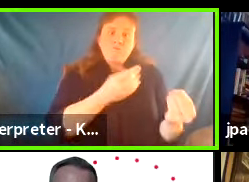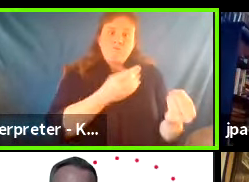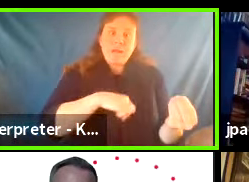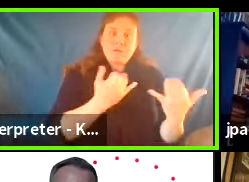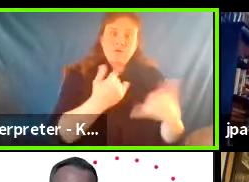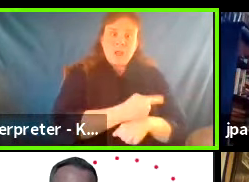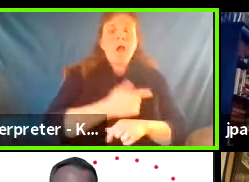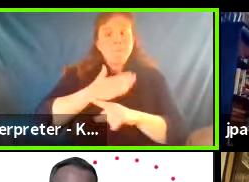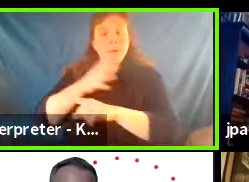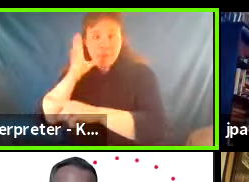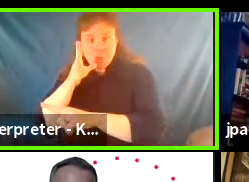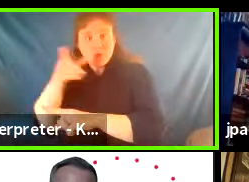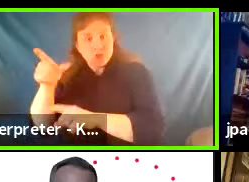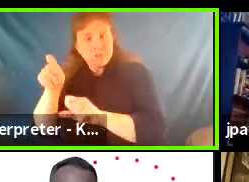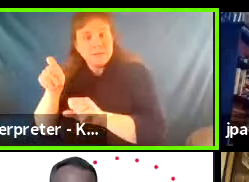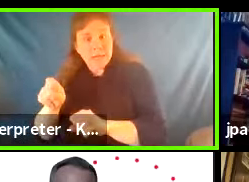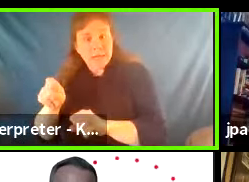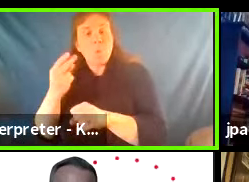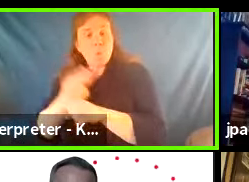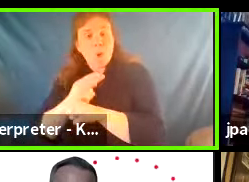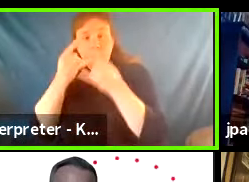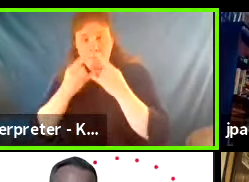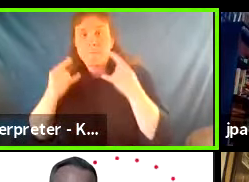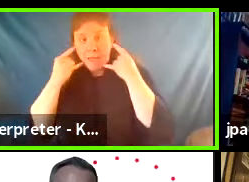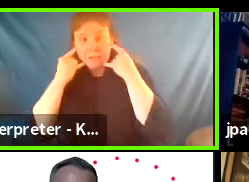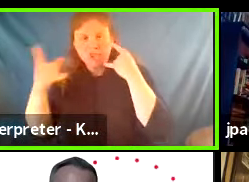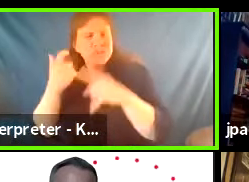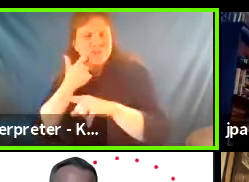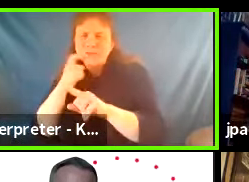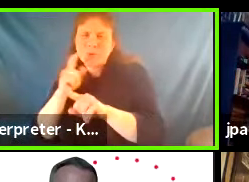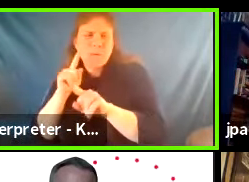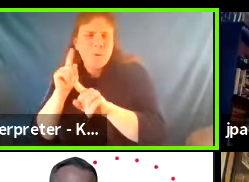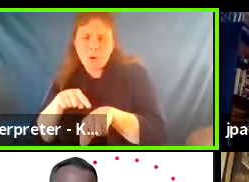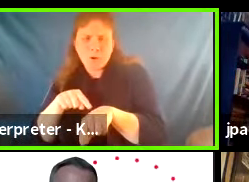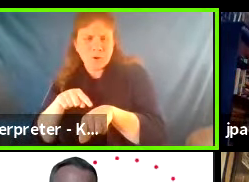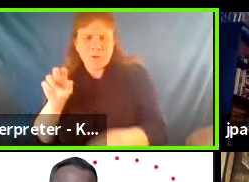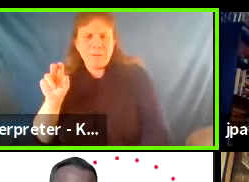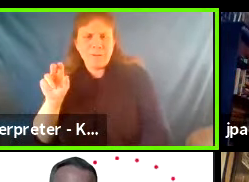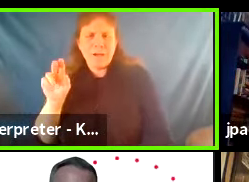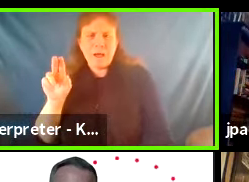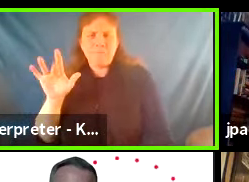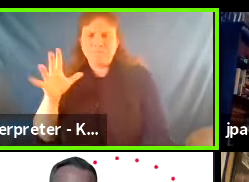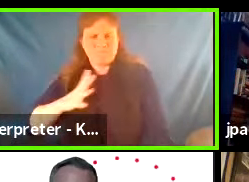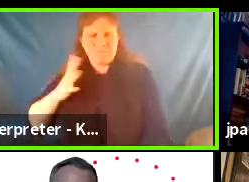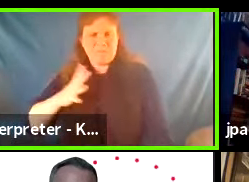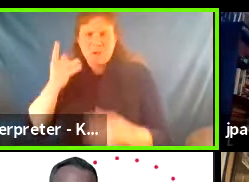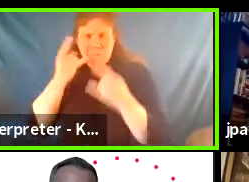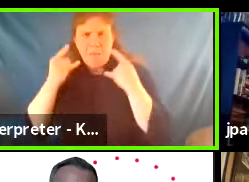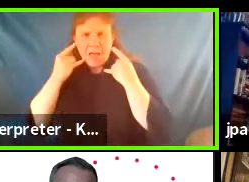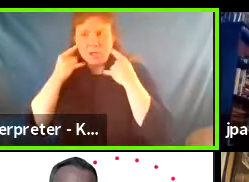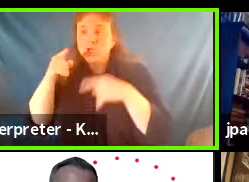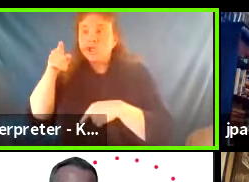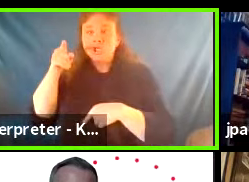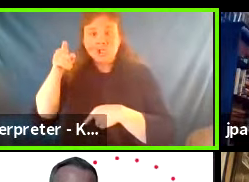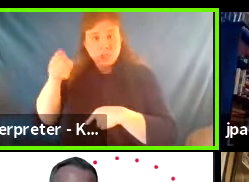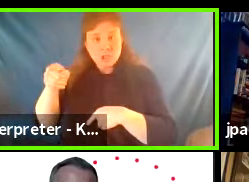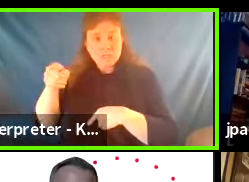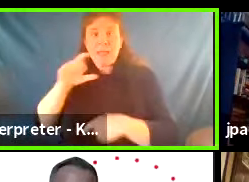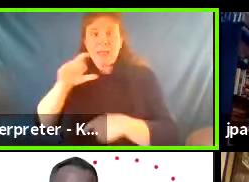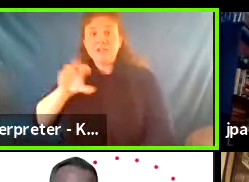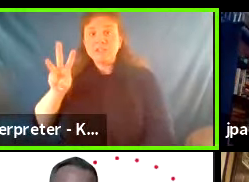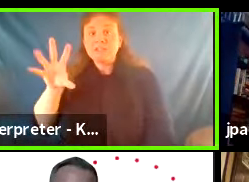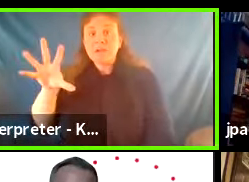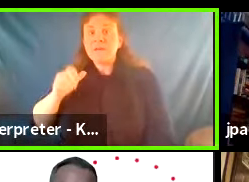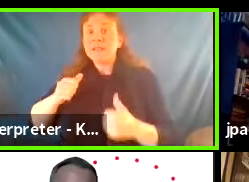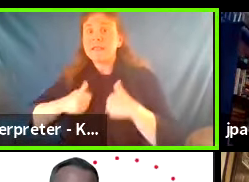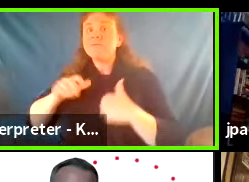just ordered N95s. We cannot compare a 65 and up that lives in La Jolla to a 65 that lives in